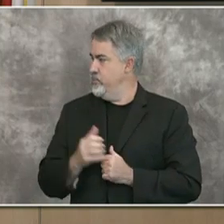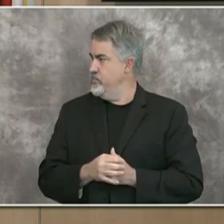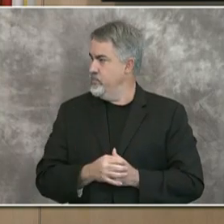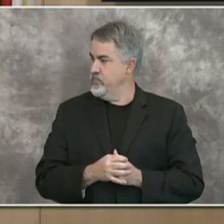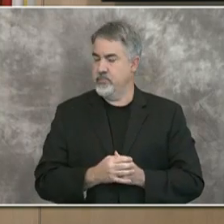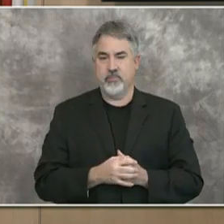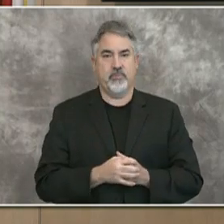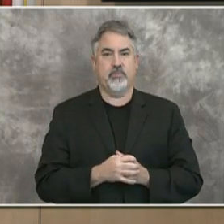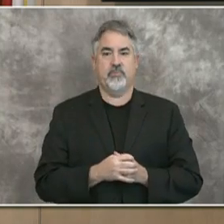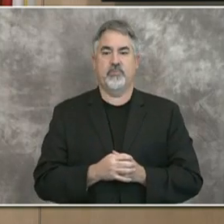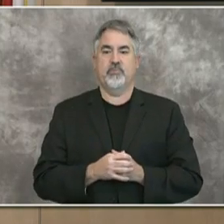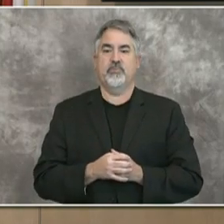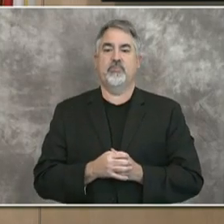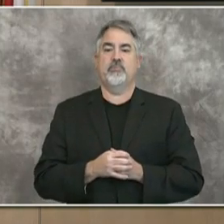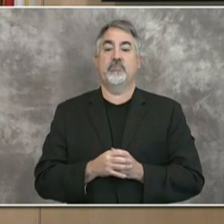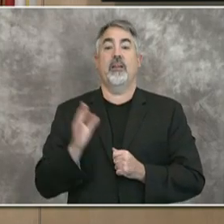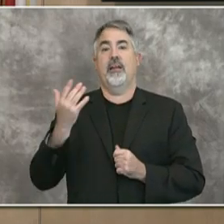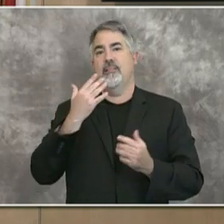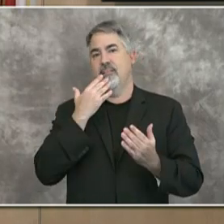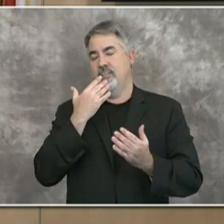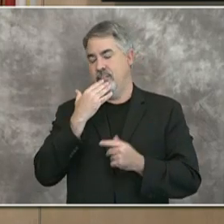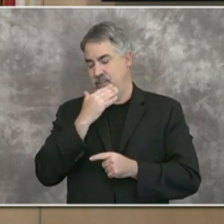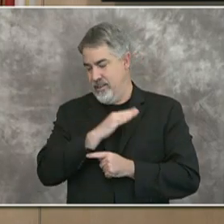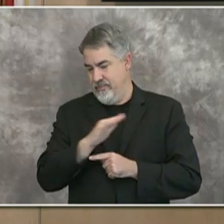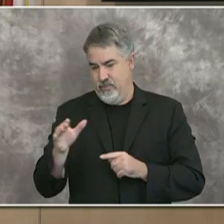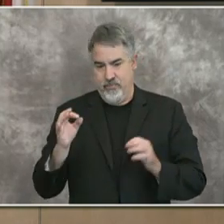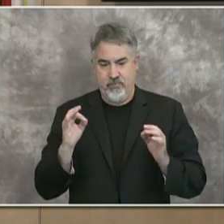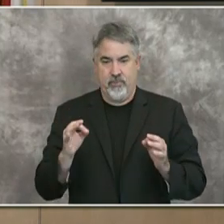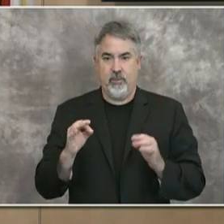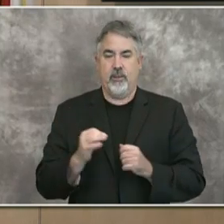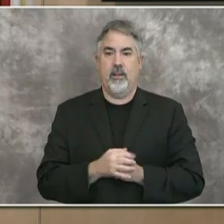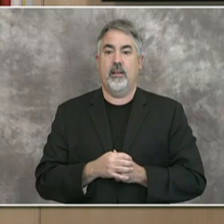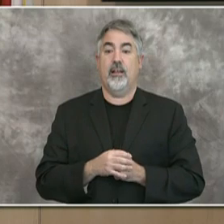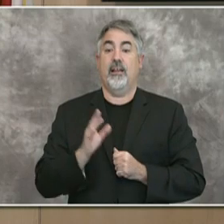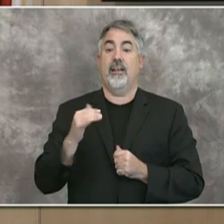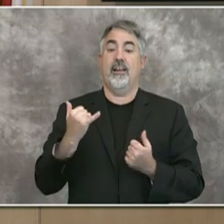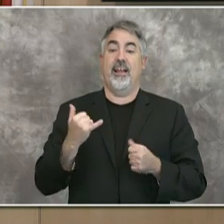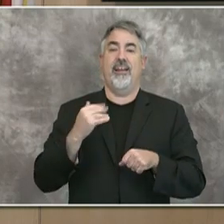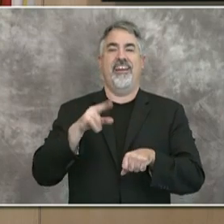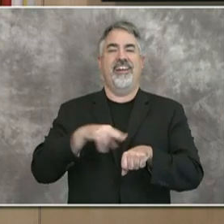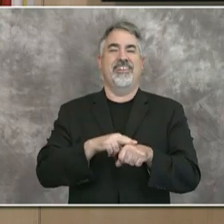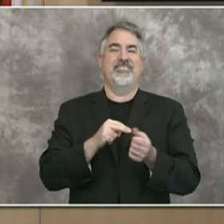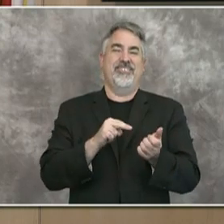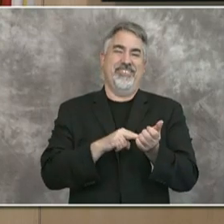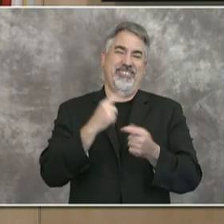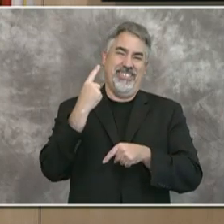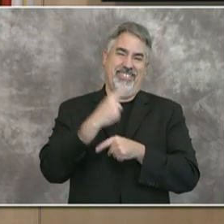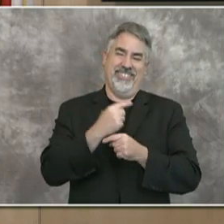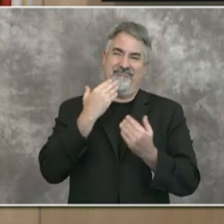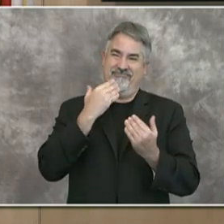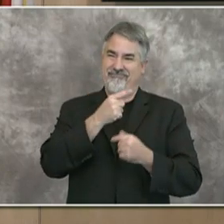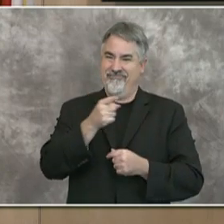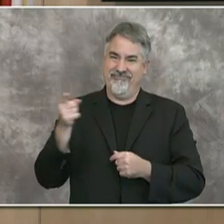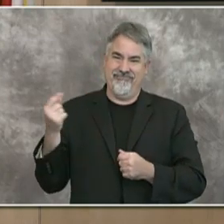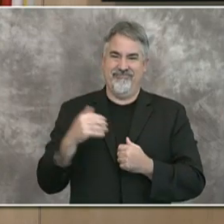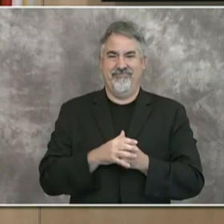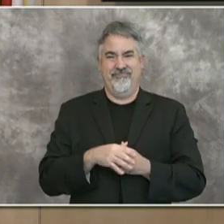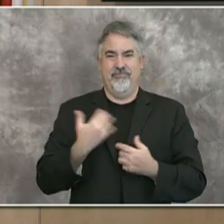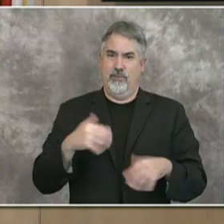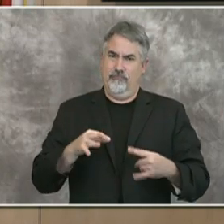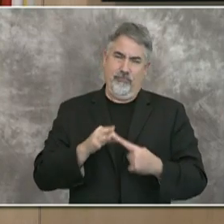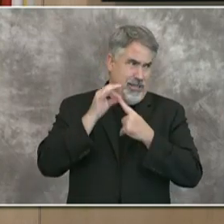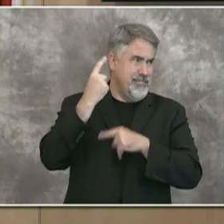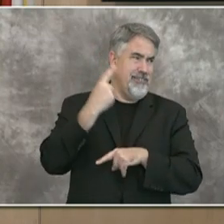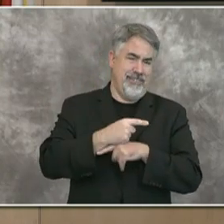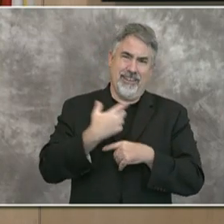Thank you, and good afternoon. Today is National Nurses Day. This is normally a special day, but in the context of a